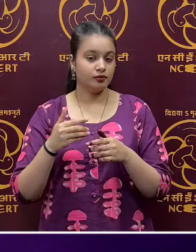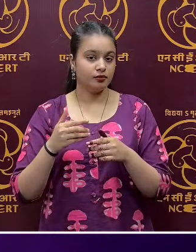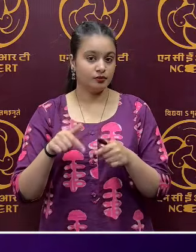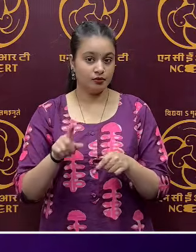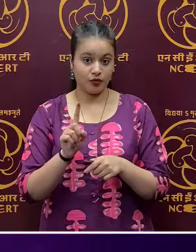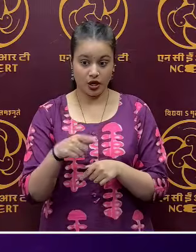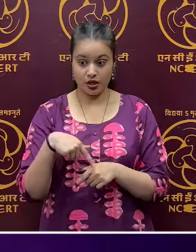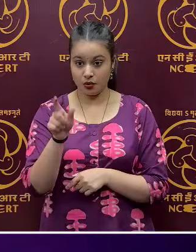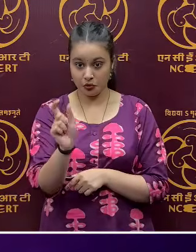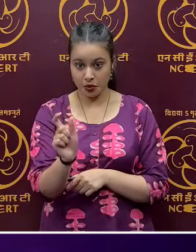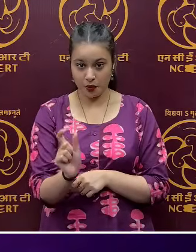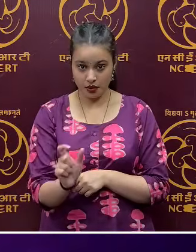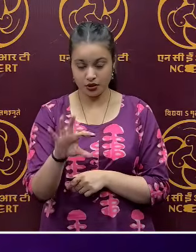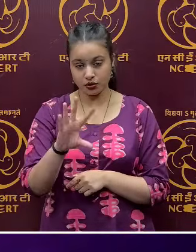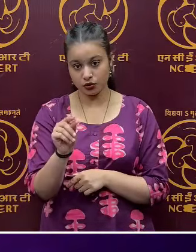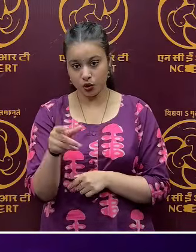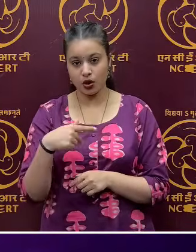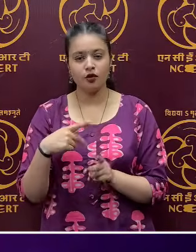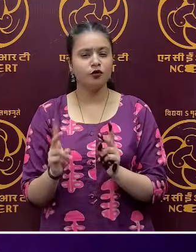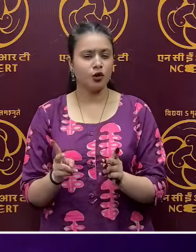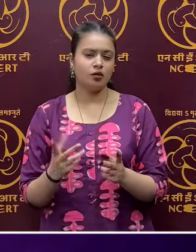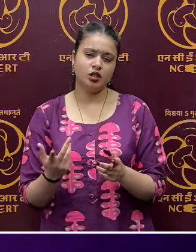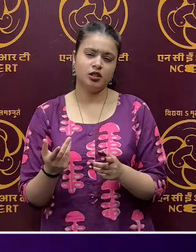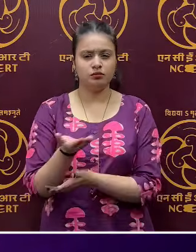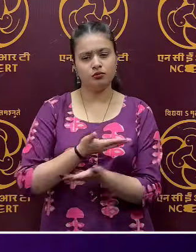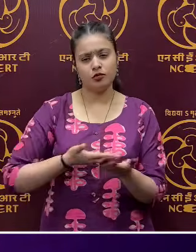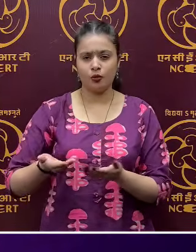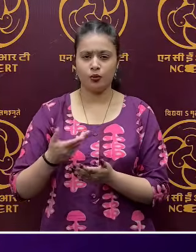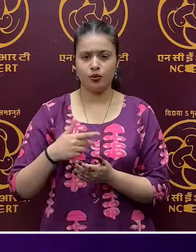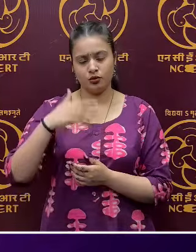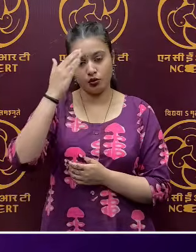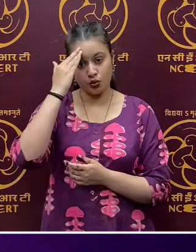But these words are the common words which we must